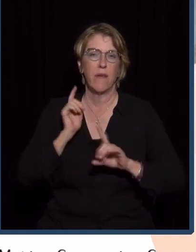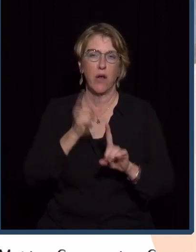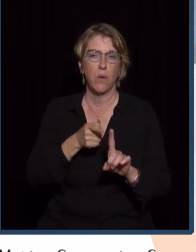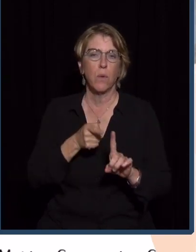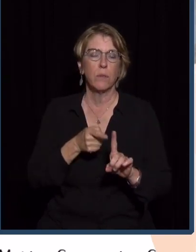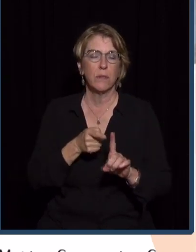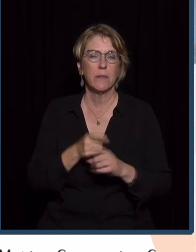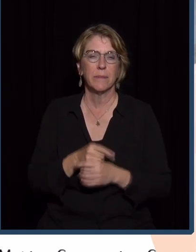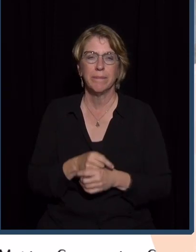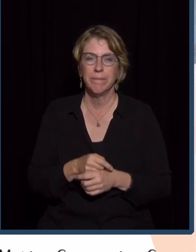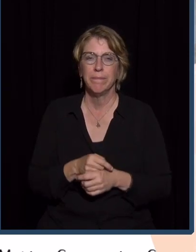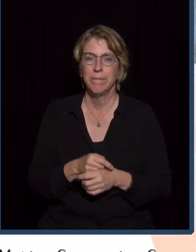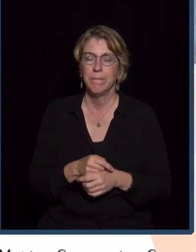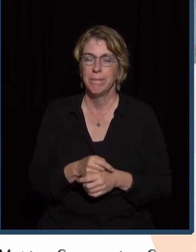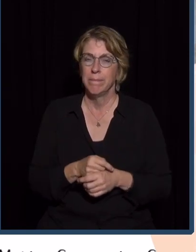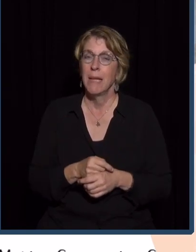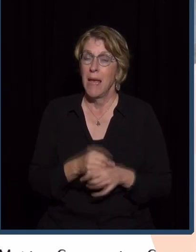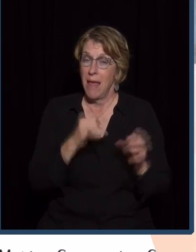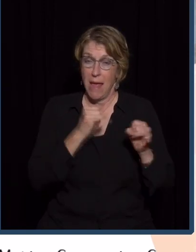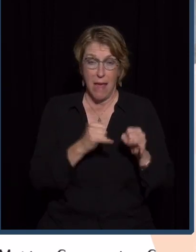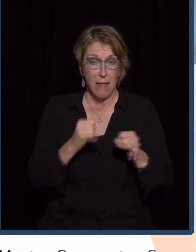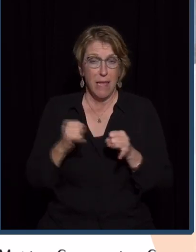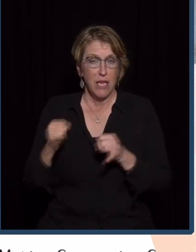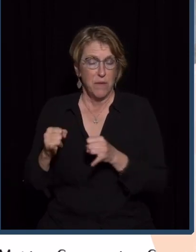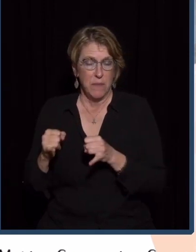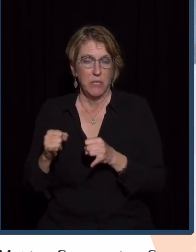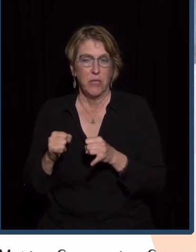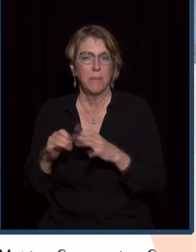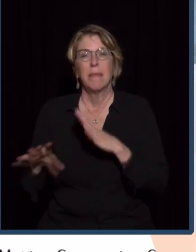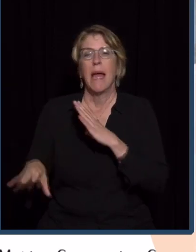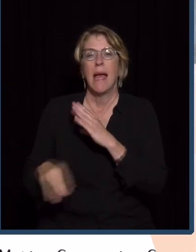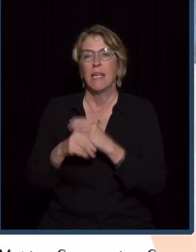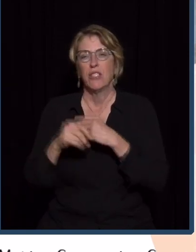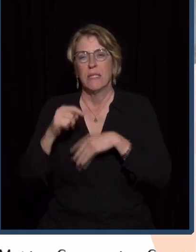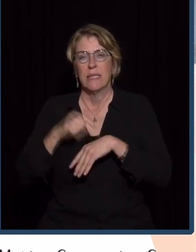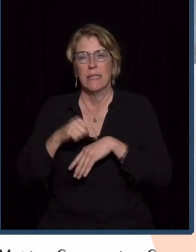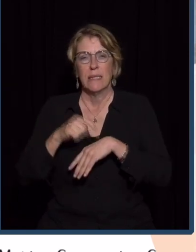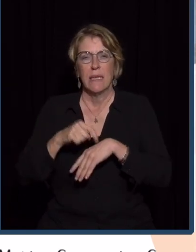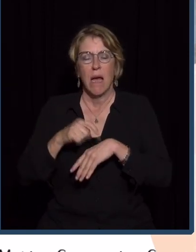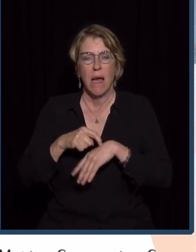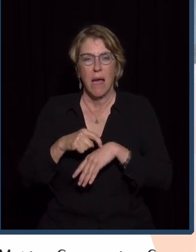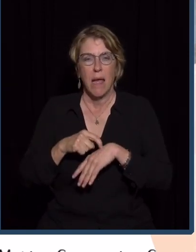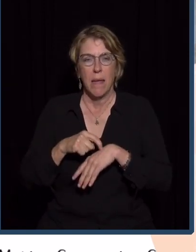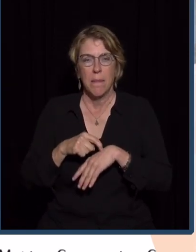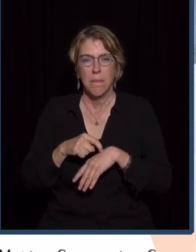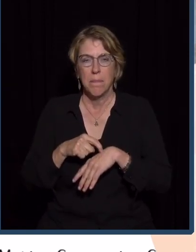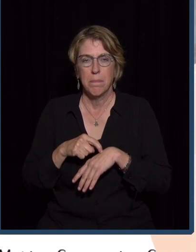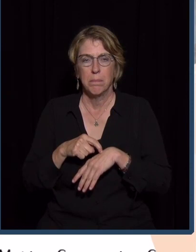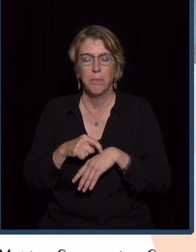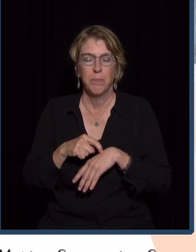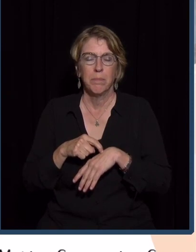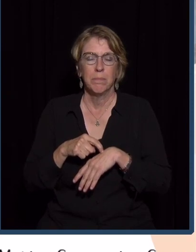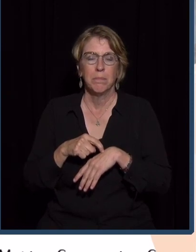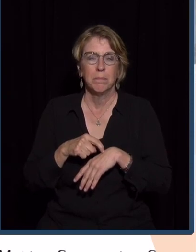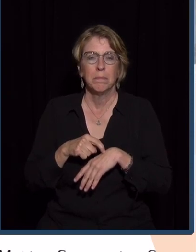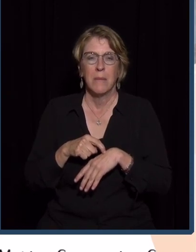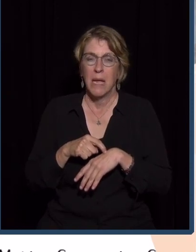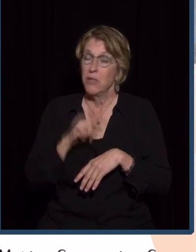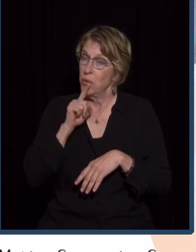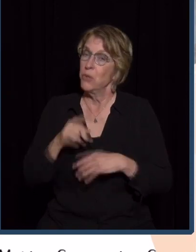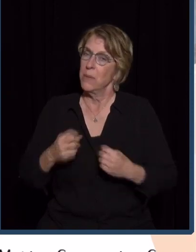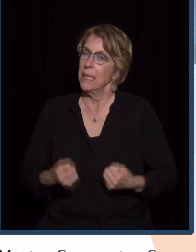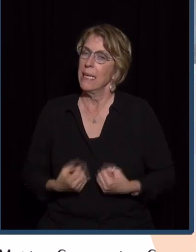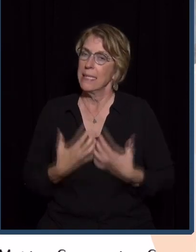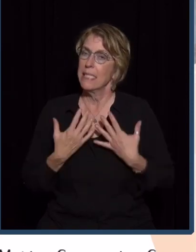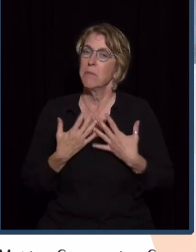These individuals are putting in extra time to implement our new initiatives in addition to their assigned job duties. It's quite